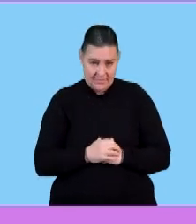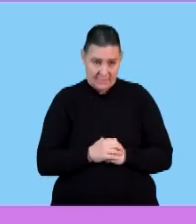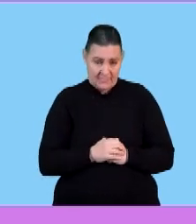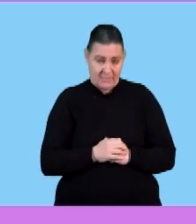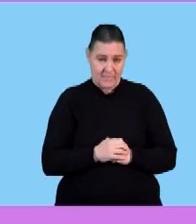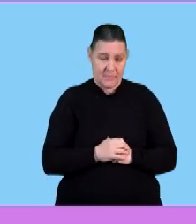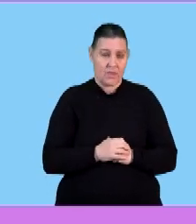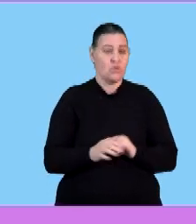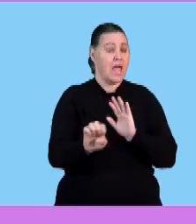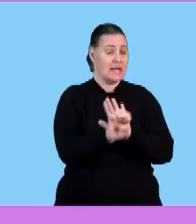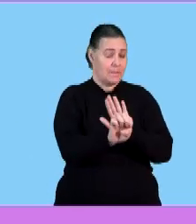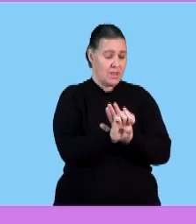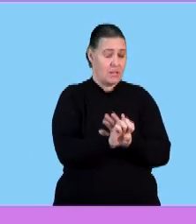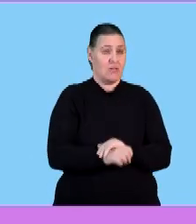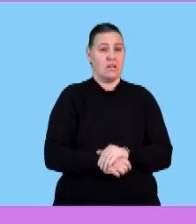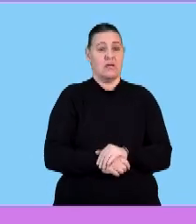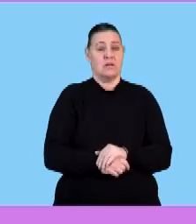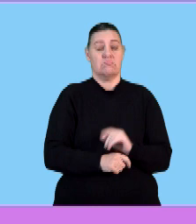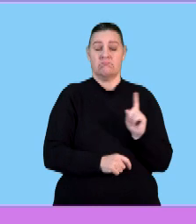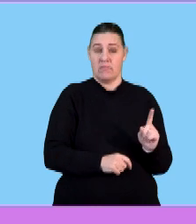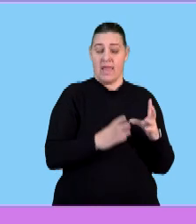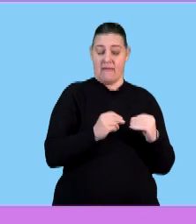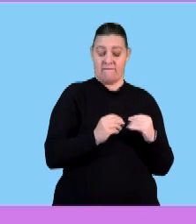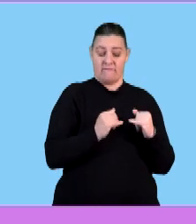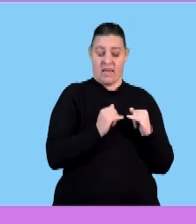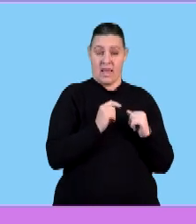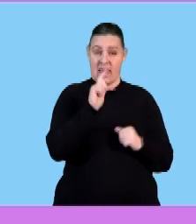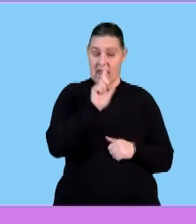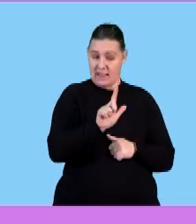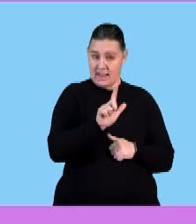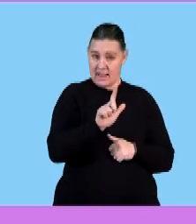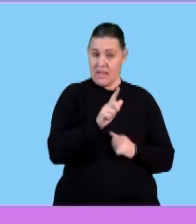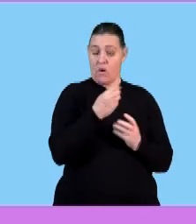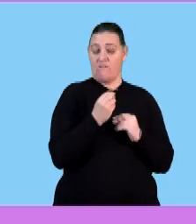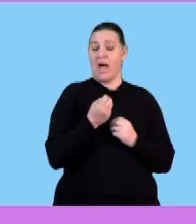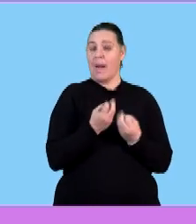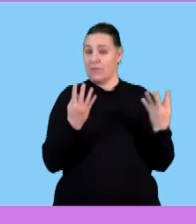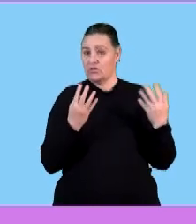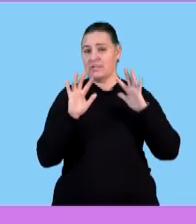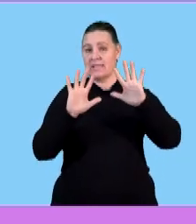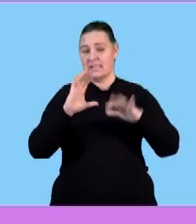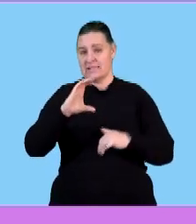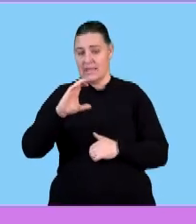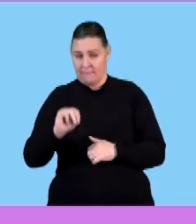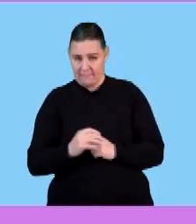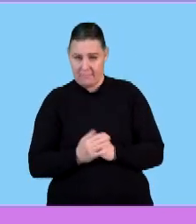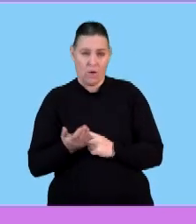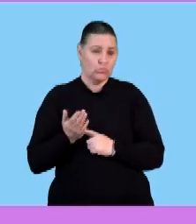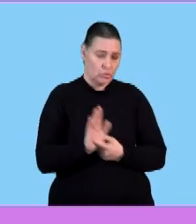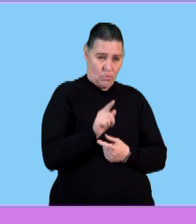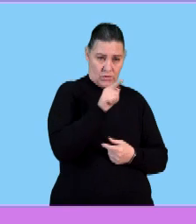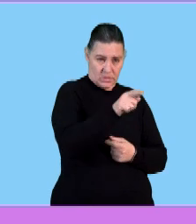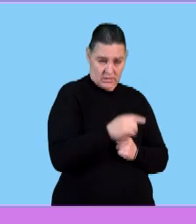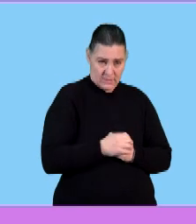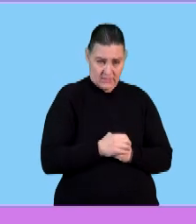right. So in this example, the square alongside has a length, that's what we want, of 10 centimeters. And it's